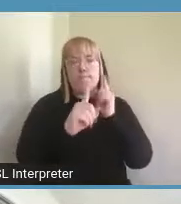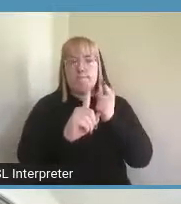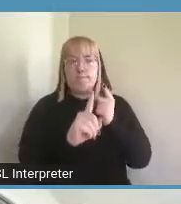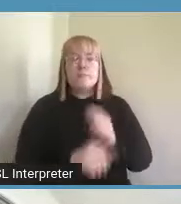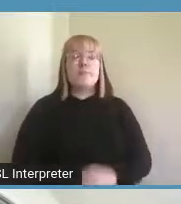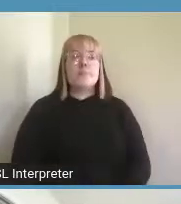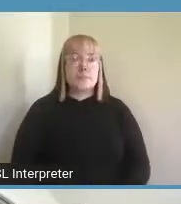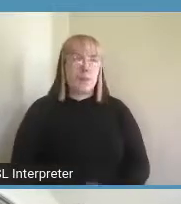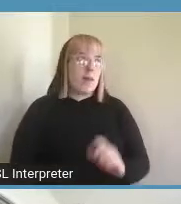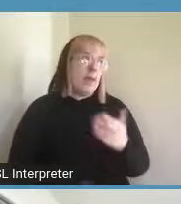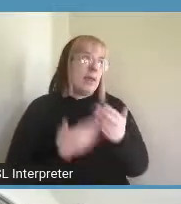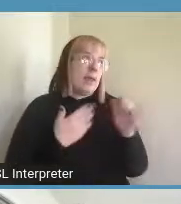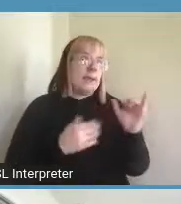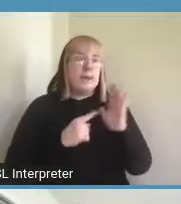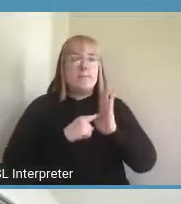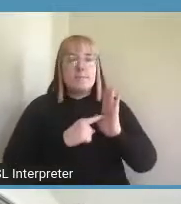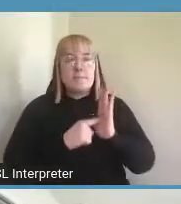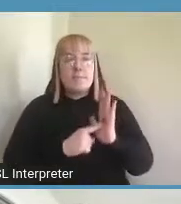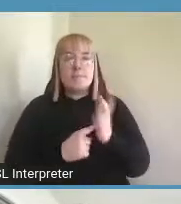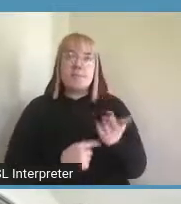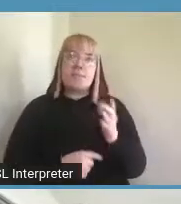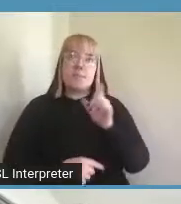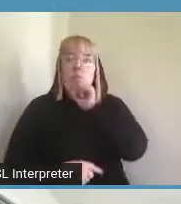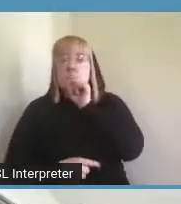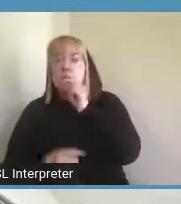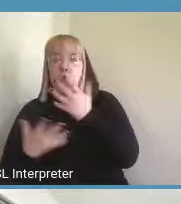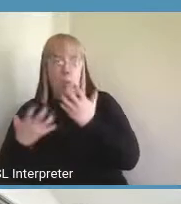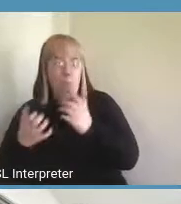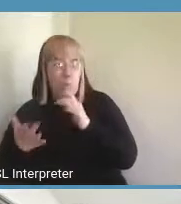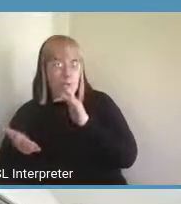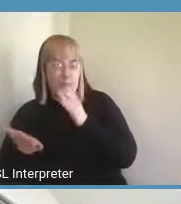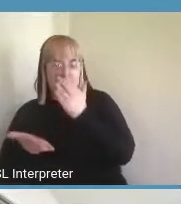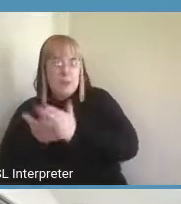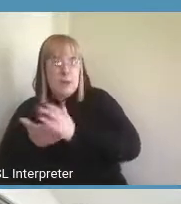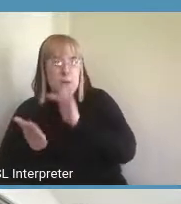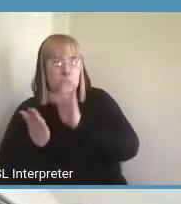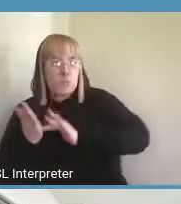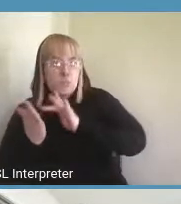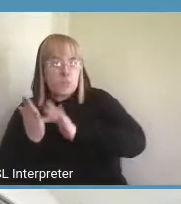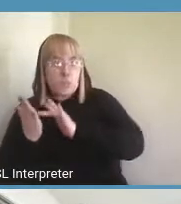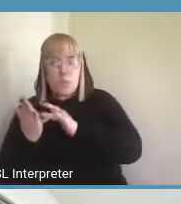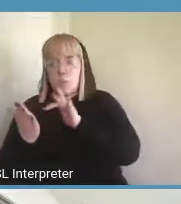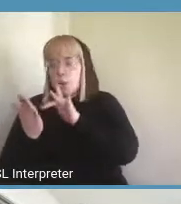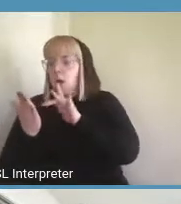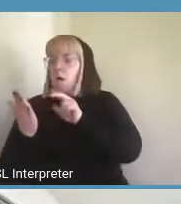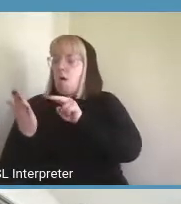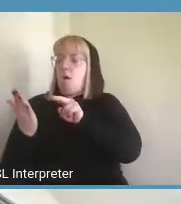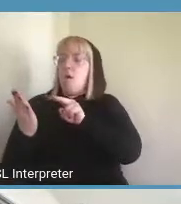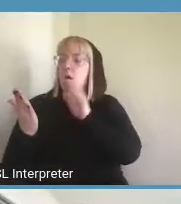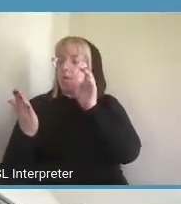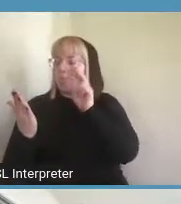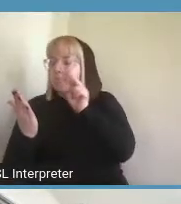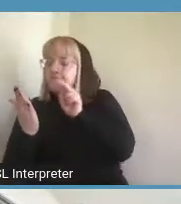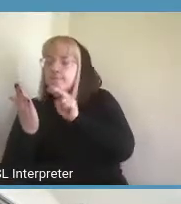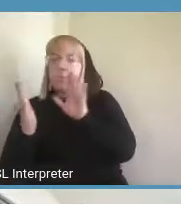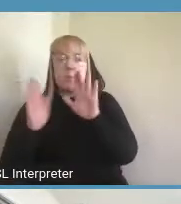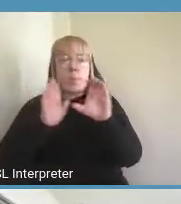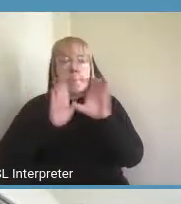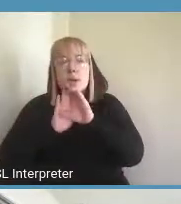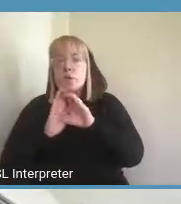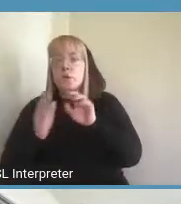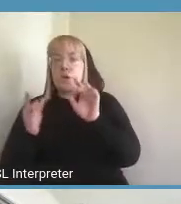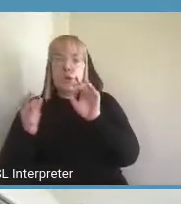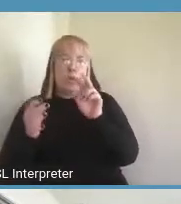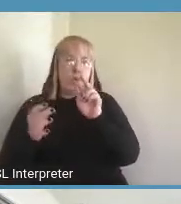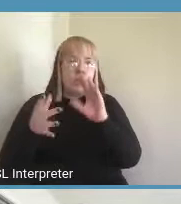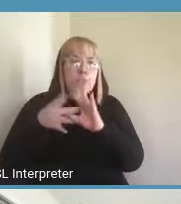So things like someone on Twitter, you want them to stop scrolling. You want them to look at your image and read your caption. You want them to like or share or follow. How